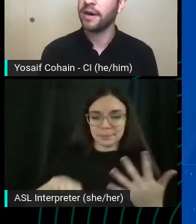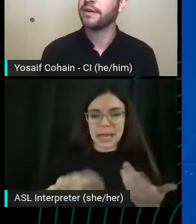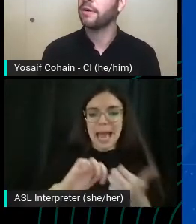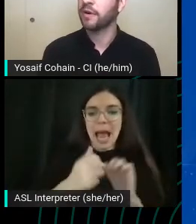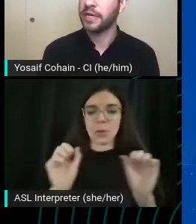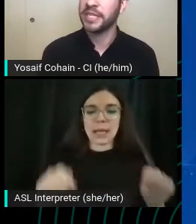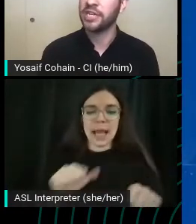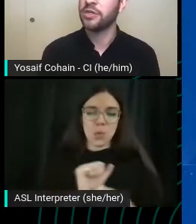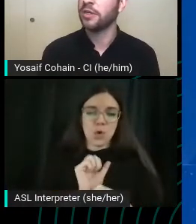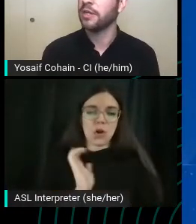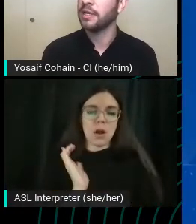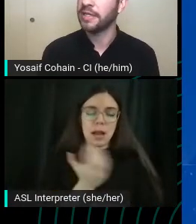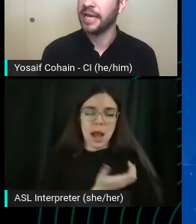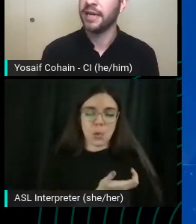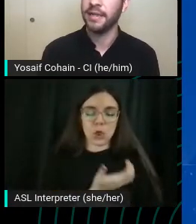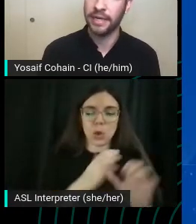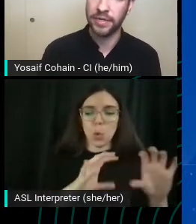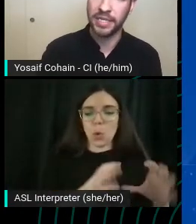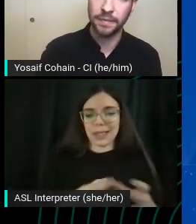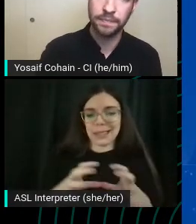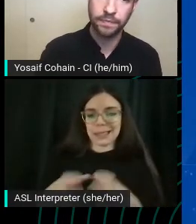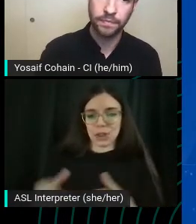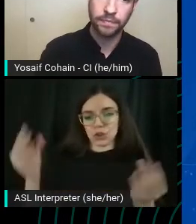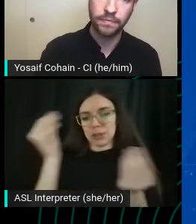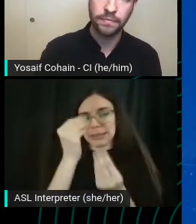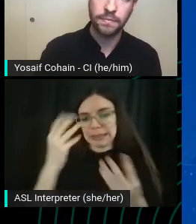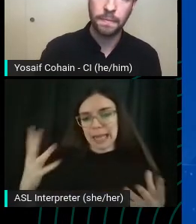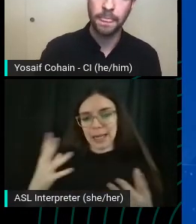on our organizational data literacy.